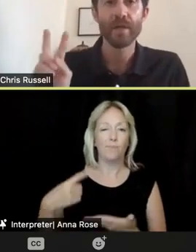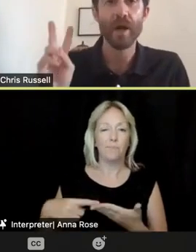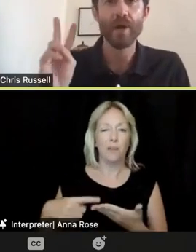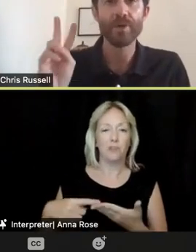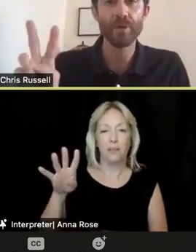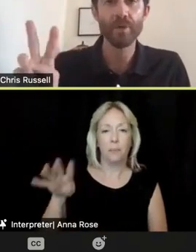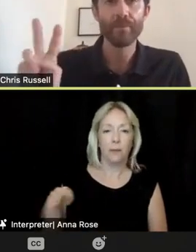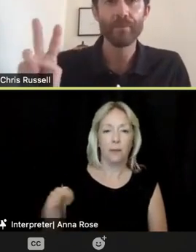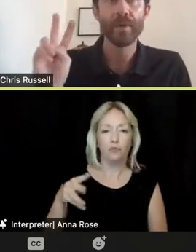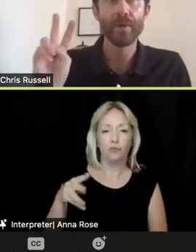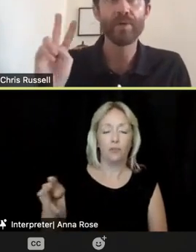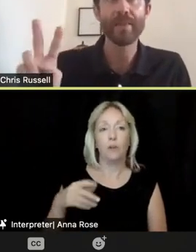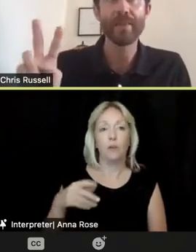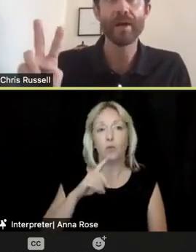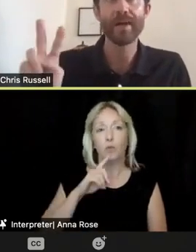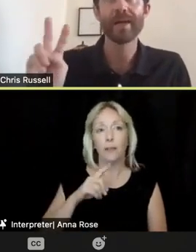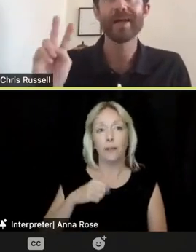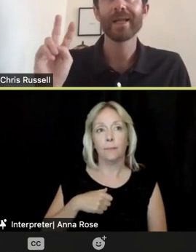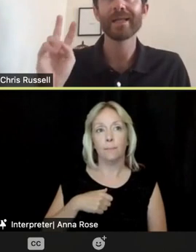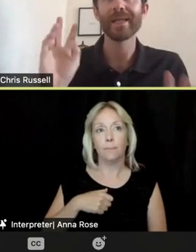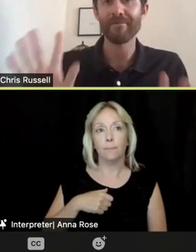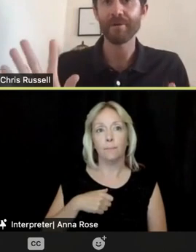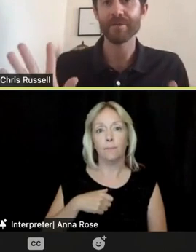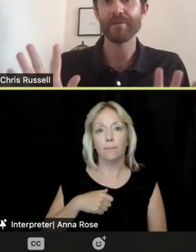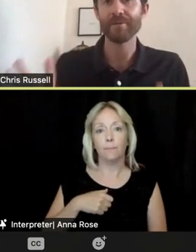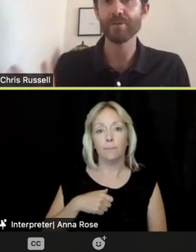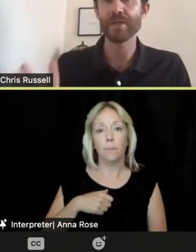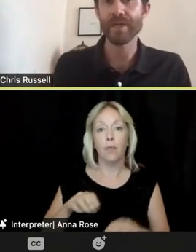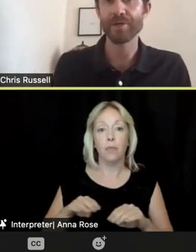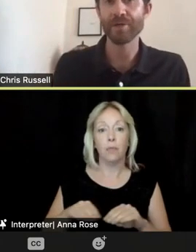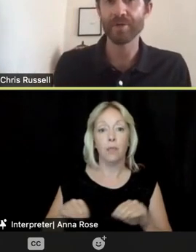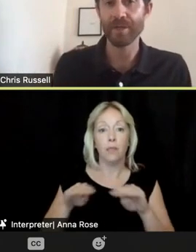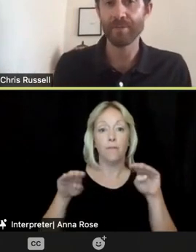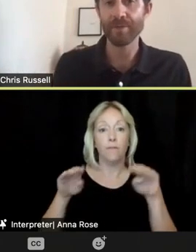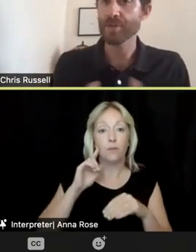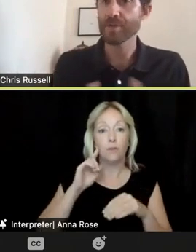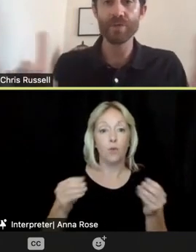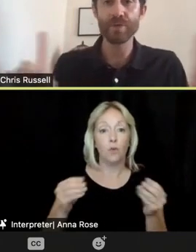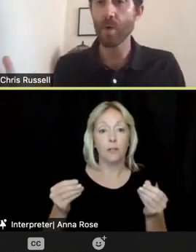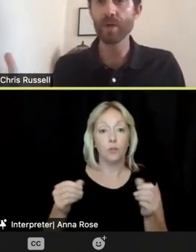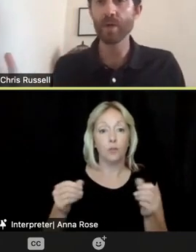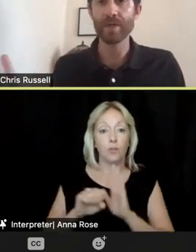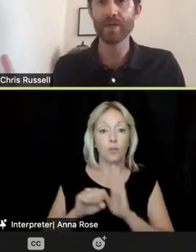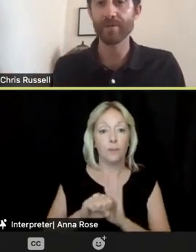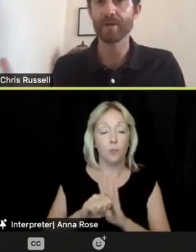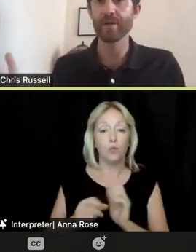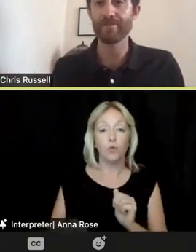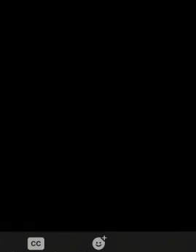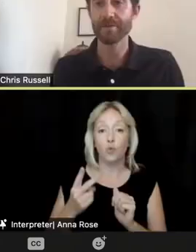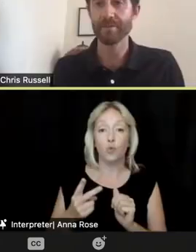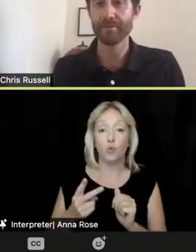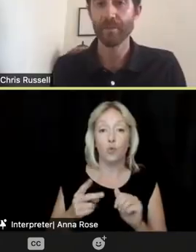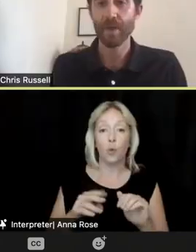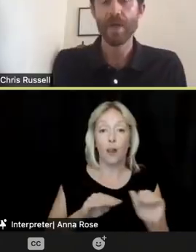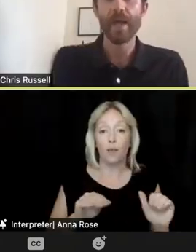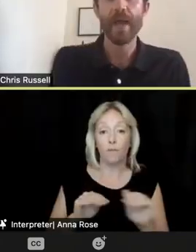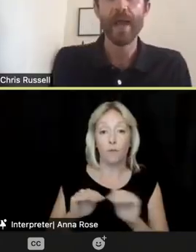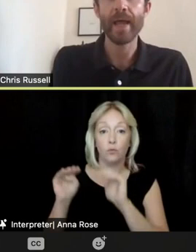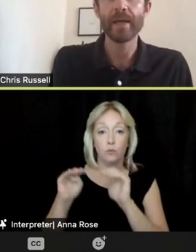matrix. There are two primary levels of using tangible symbols, two totally different